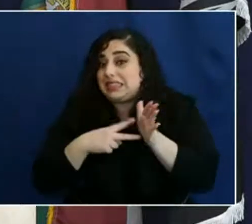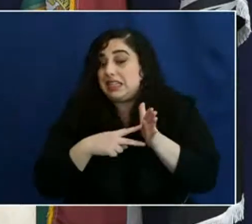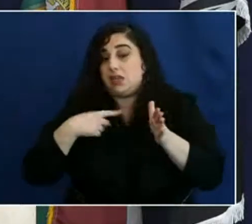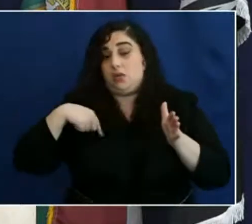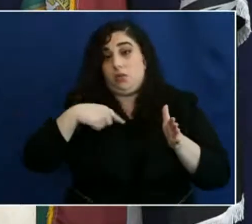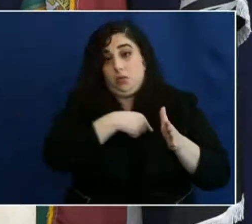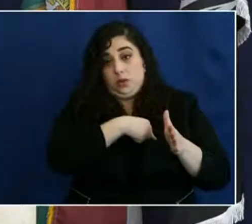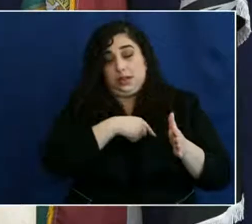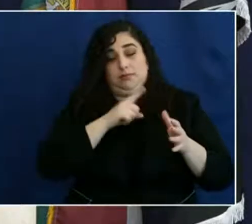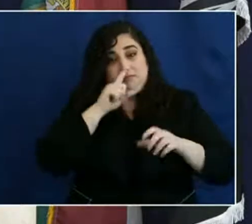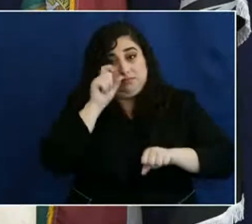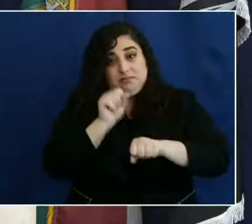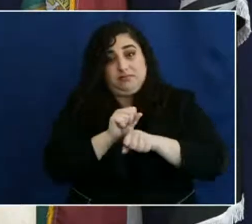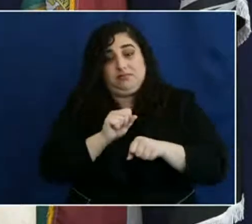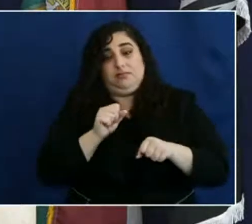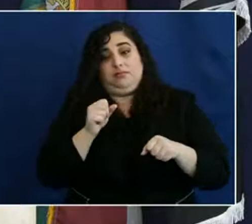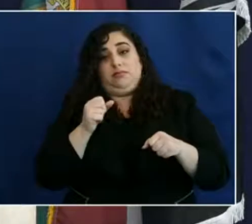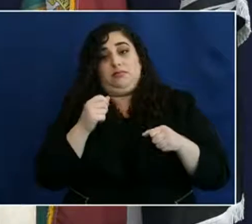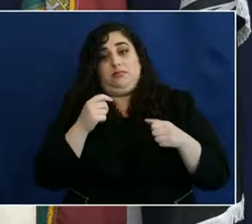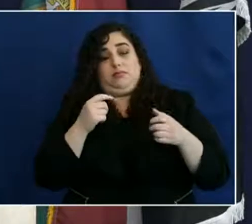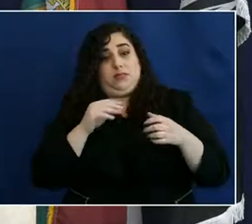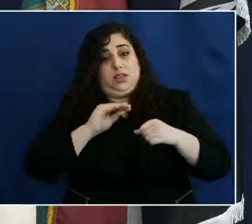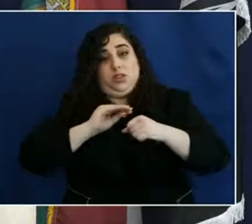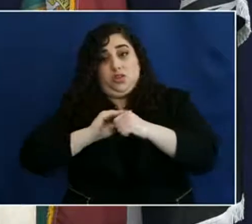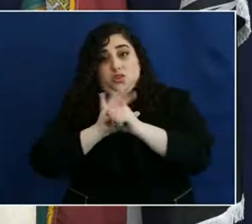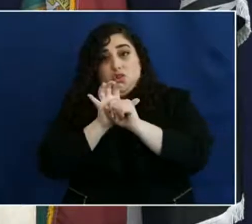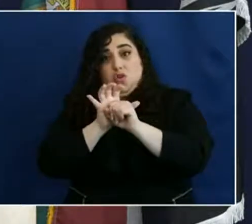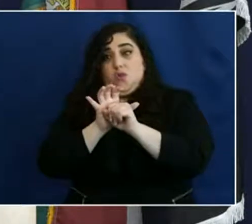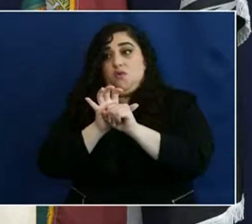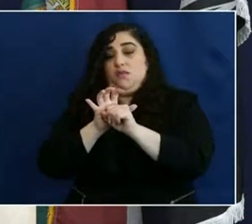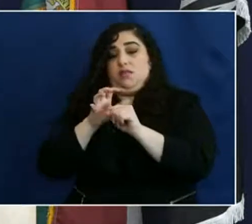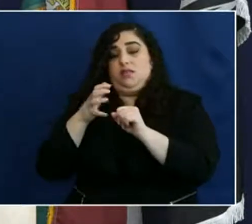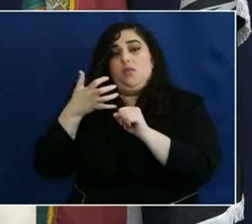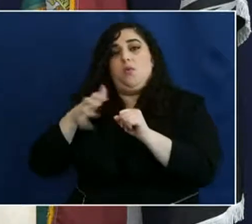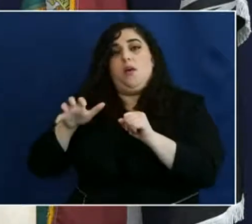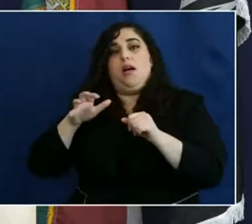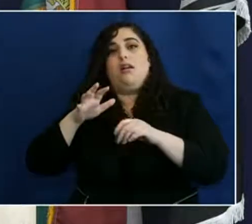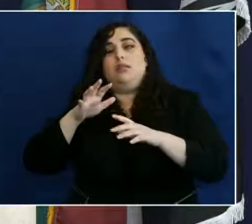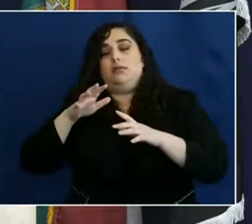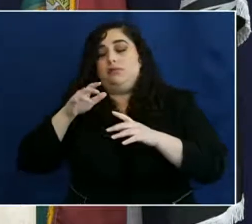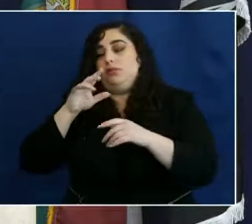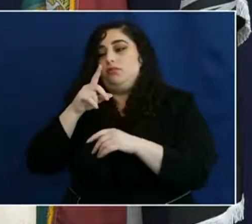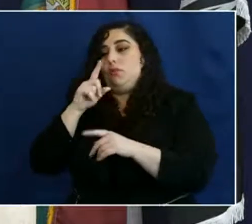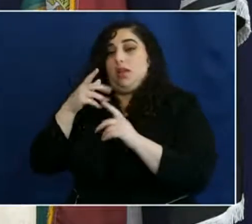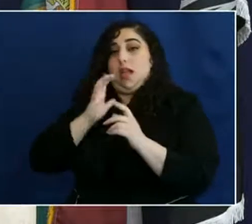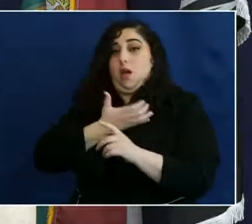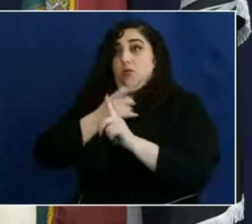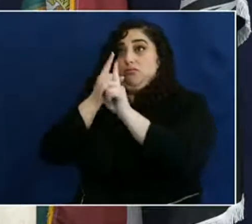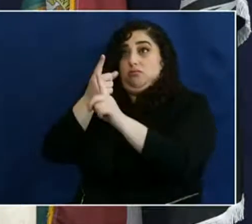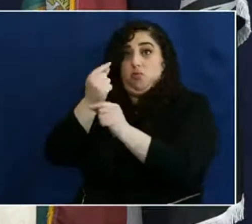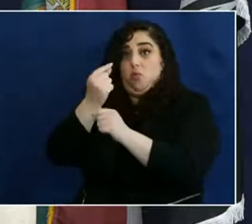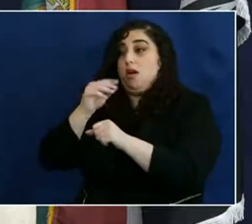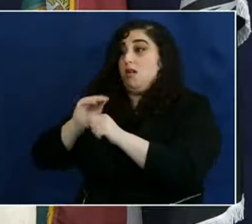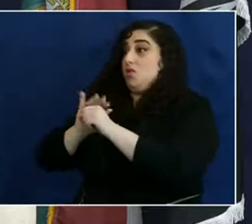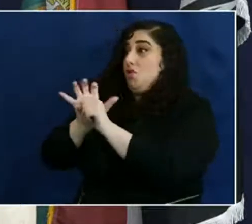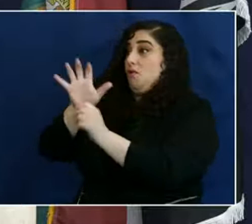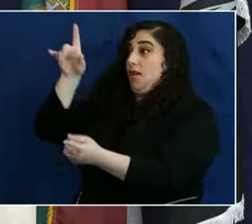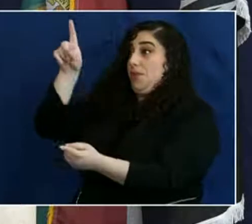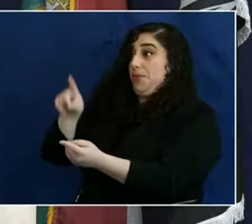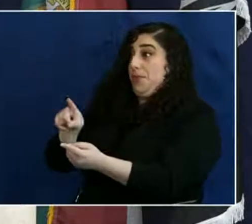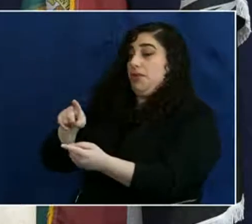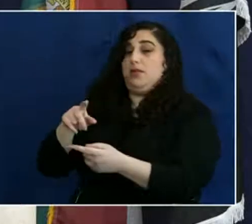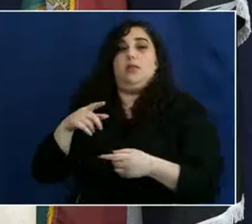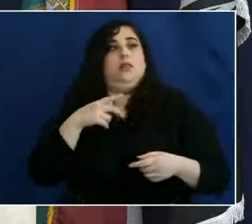COVID has been to not overwhelm the hospital systems, not overwhelm the healthcare system. So it was never to stop the spread of COVID